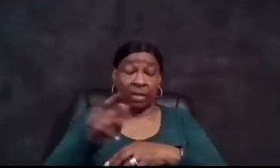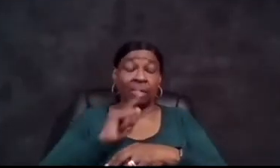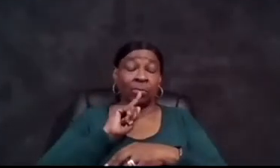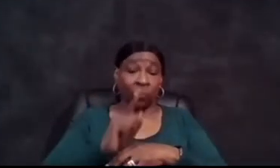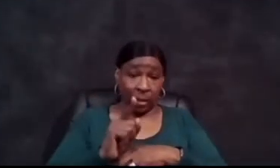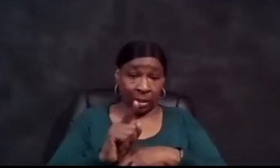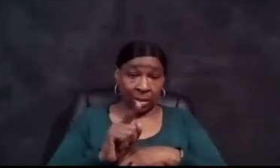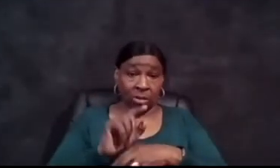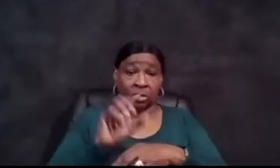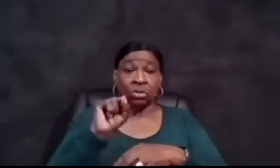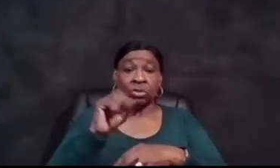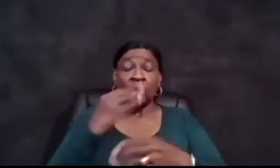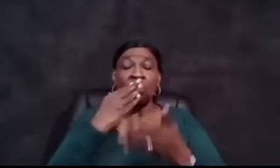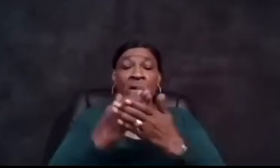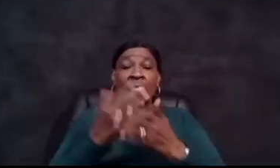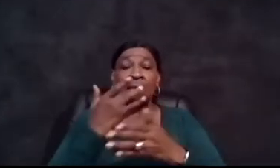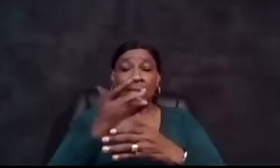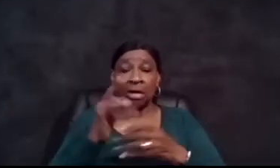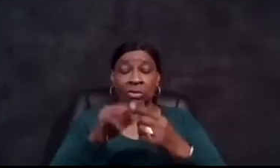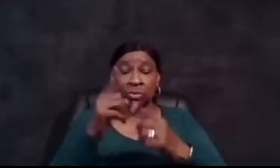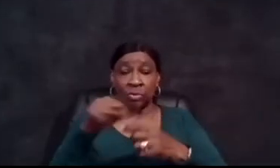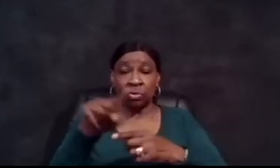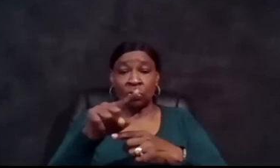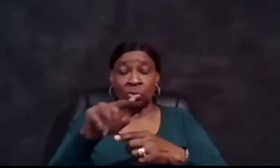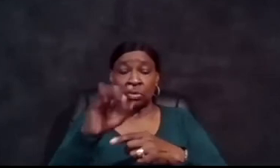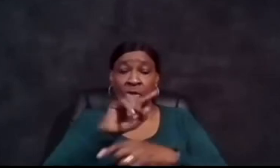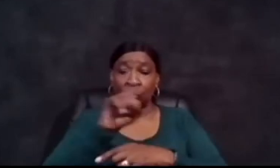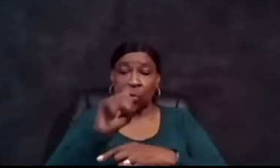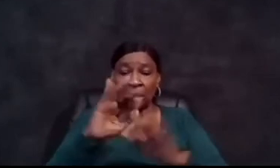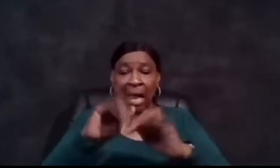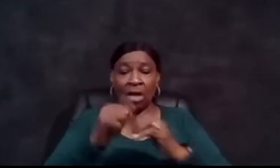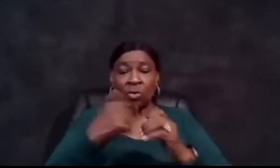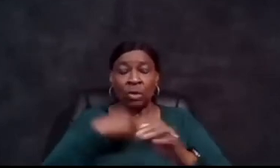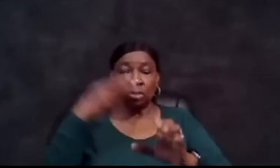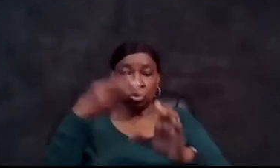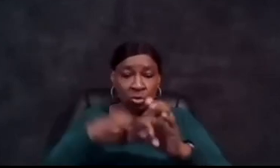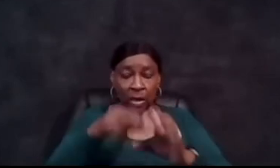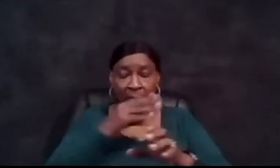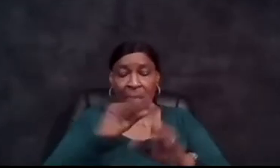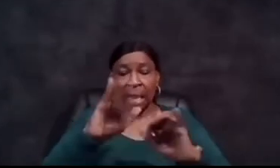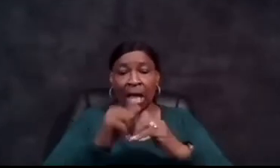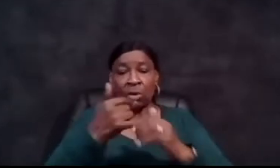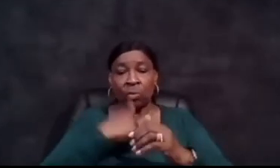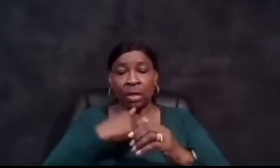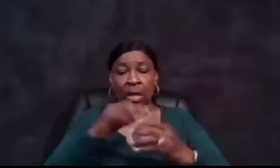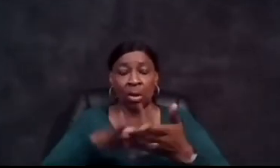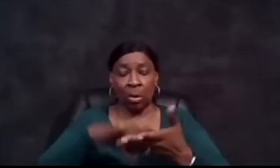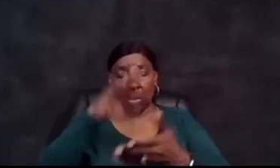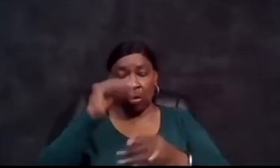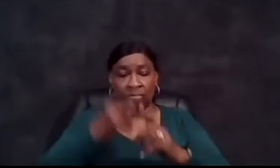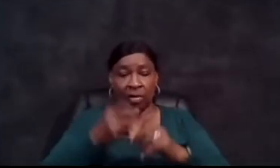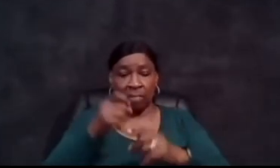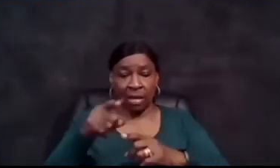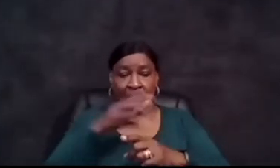goes back to one of Naomi's questions of how do we join them? How do we learn from them and move out of this place that you so,